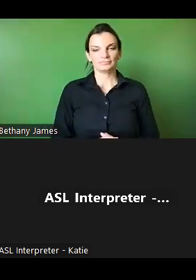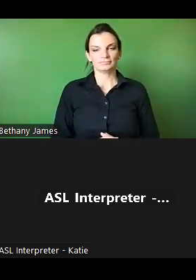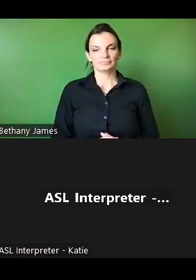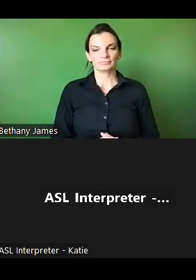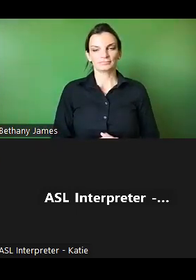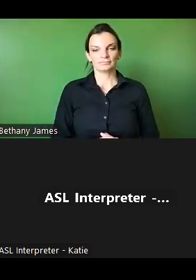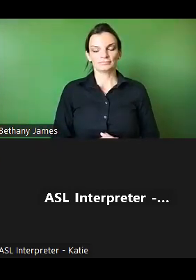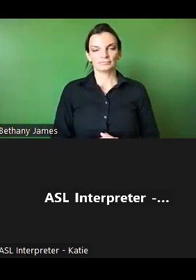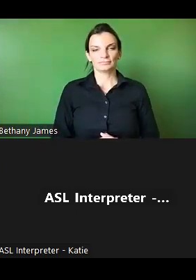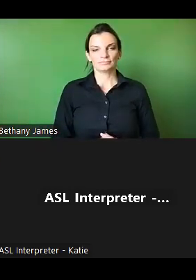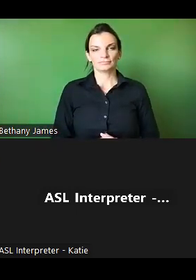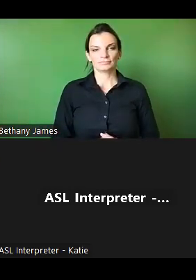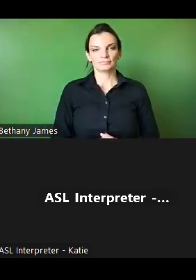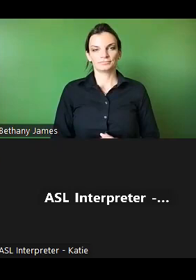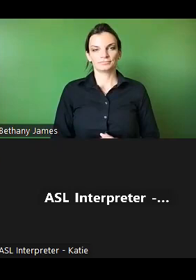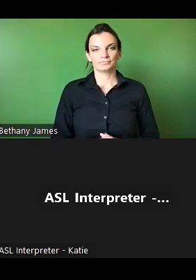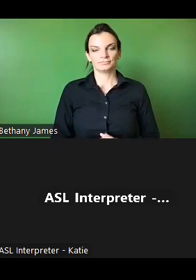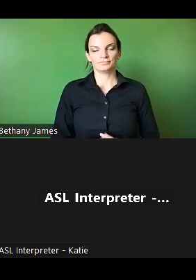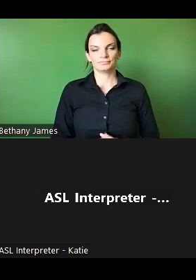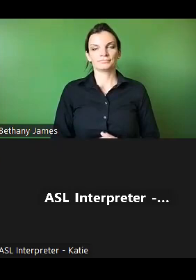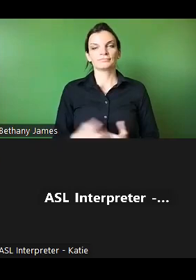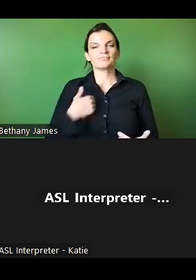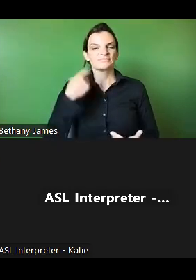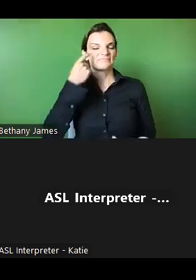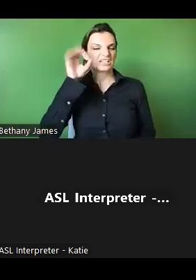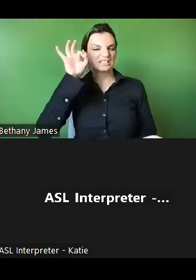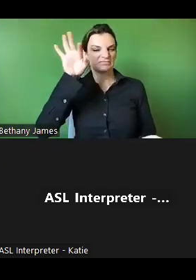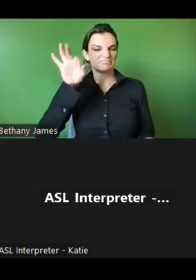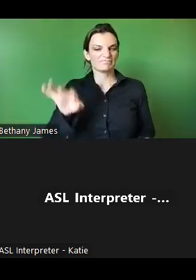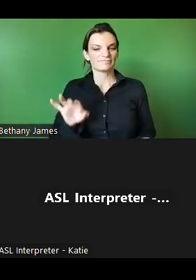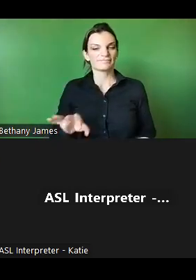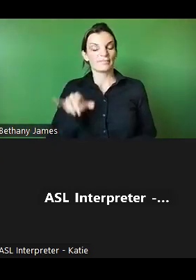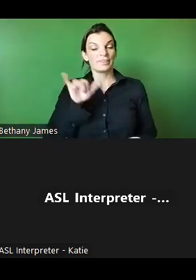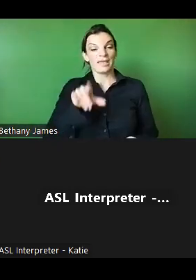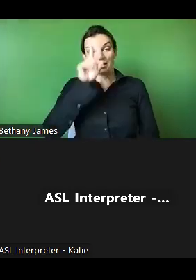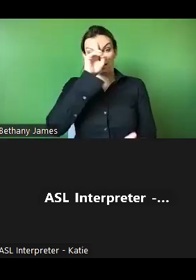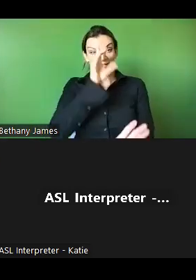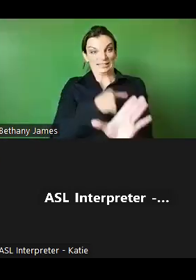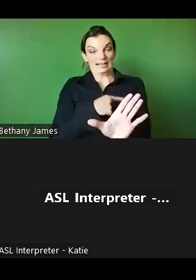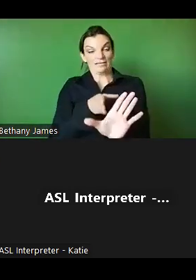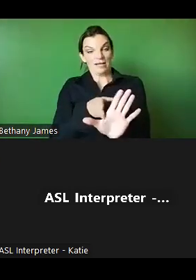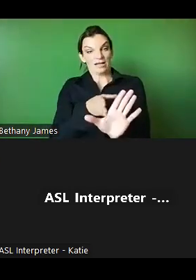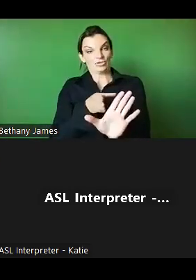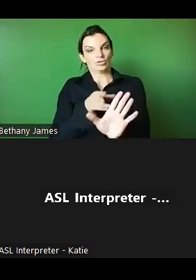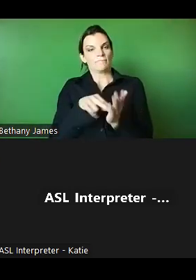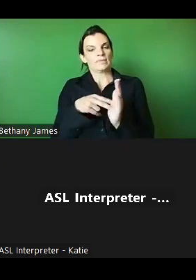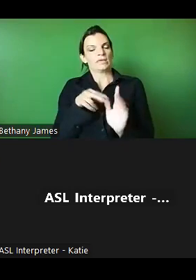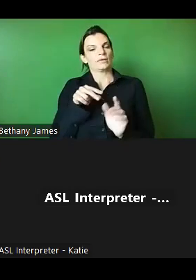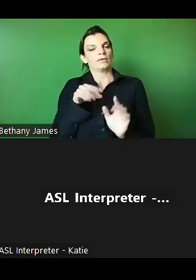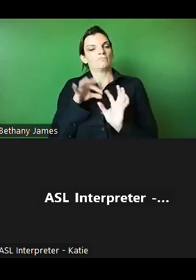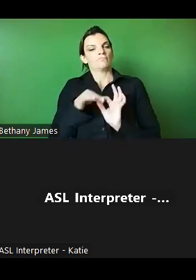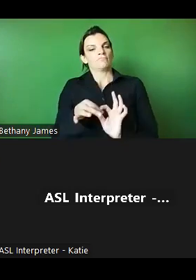is that what we've just mentioned produces a psychological approach to the world that functions